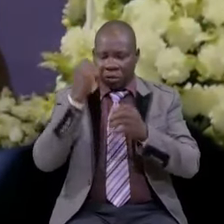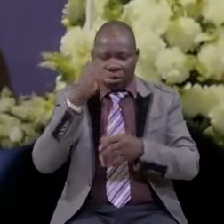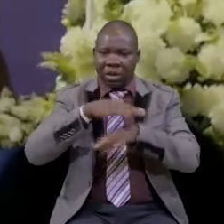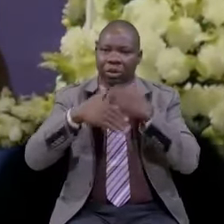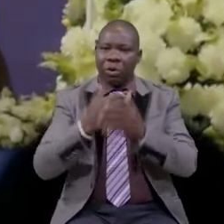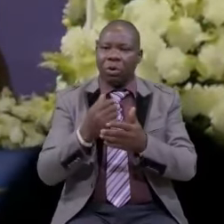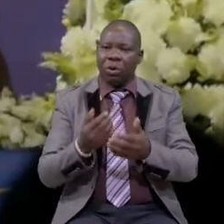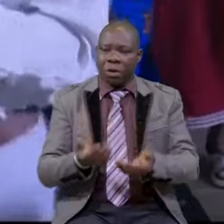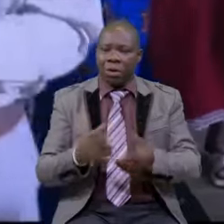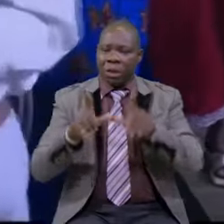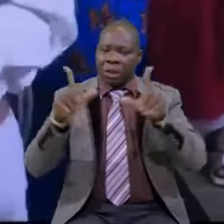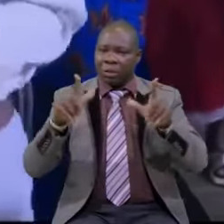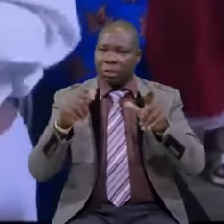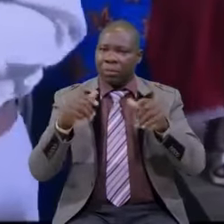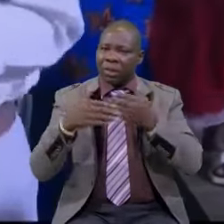up.